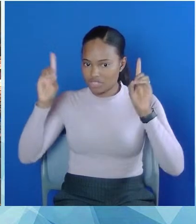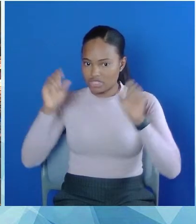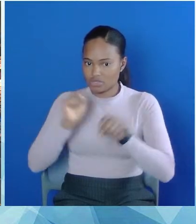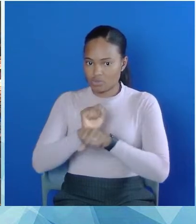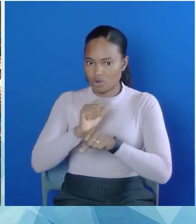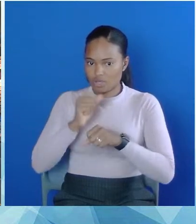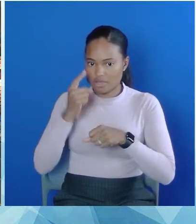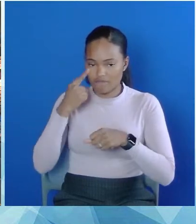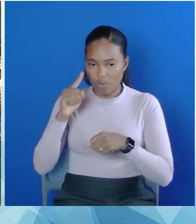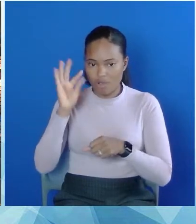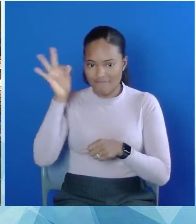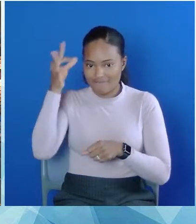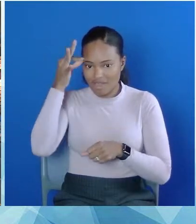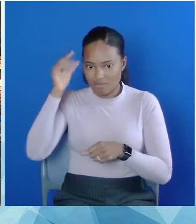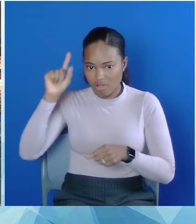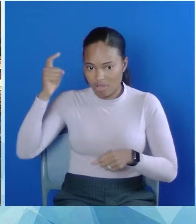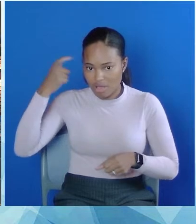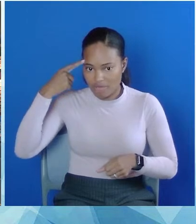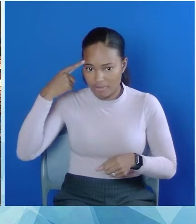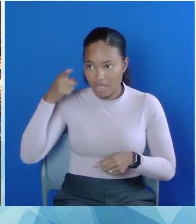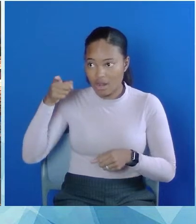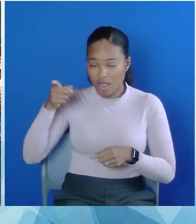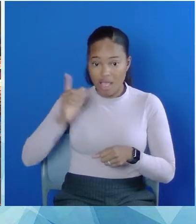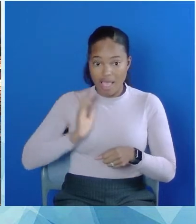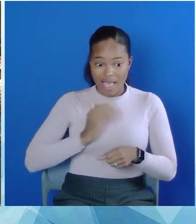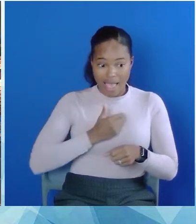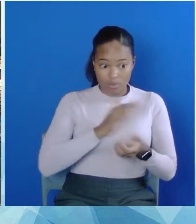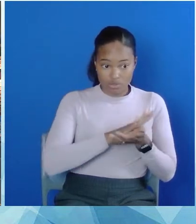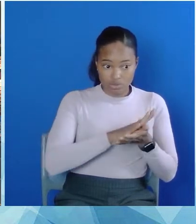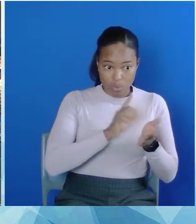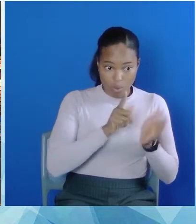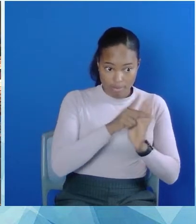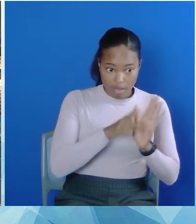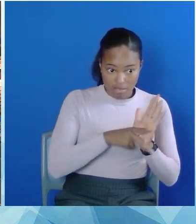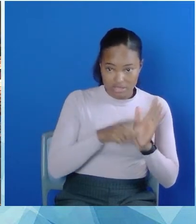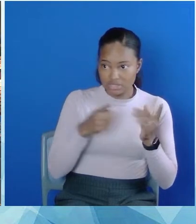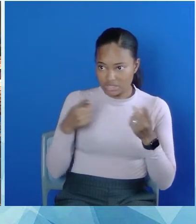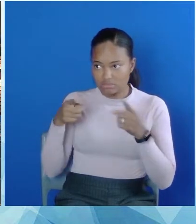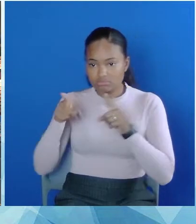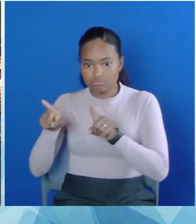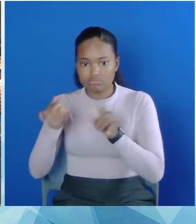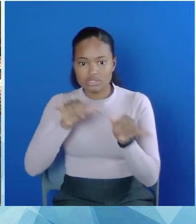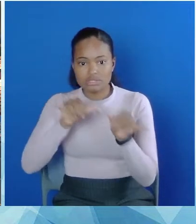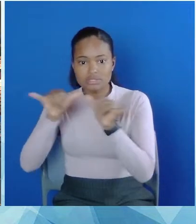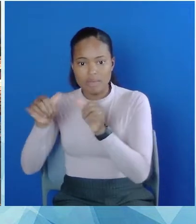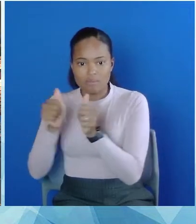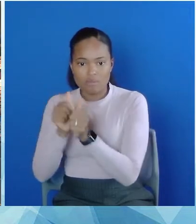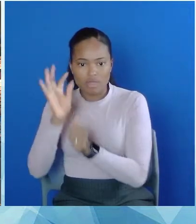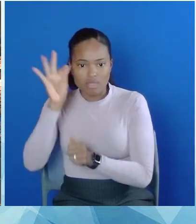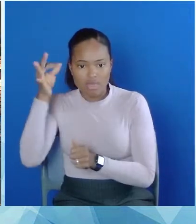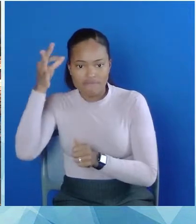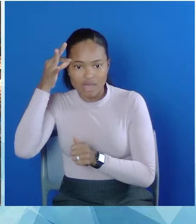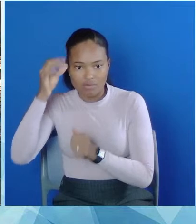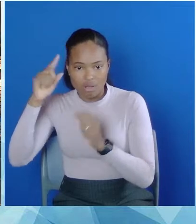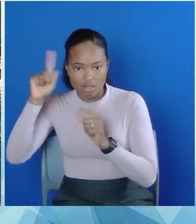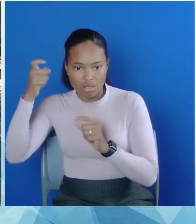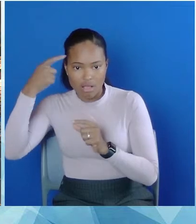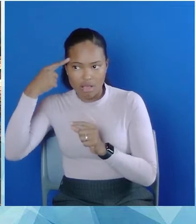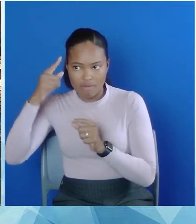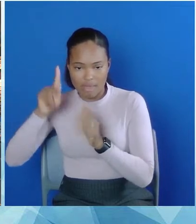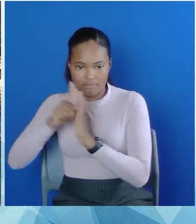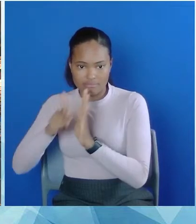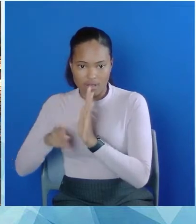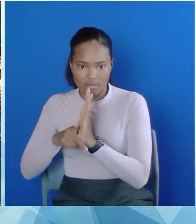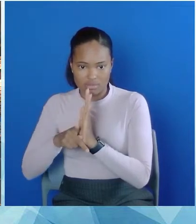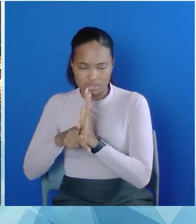sure that our policies were in line with the federal government, and she was responsible for ensuring policy enactment. That was